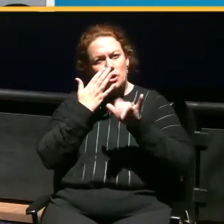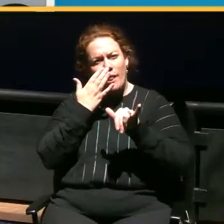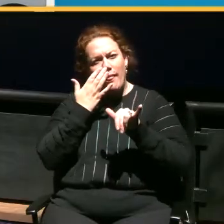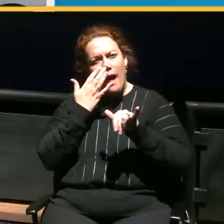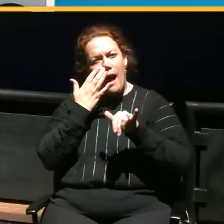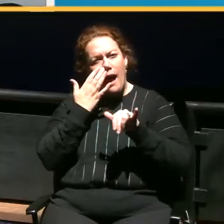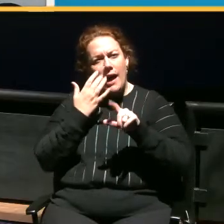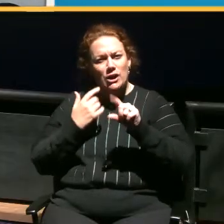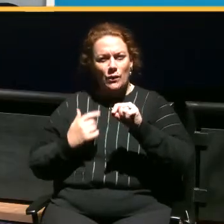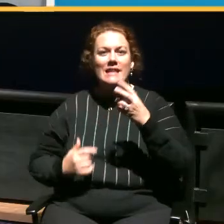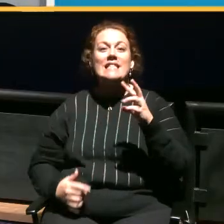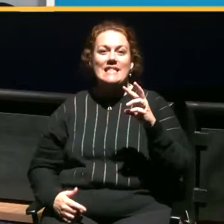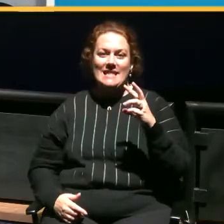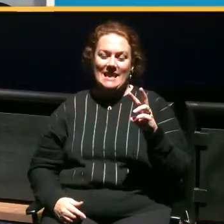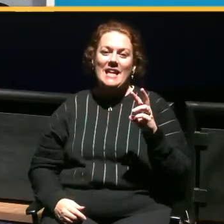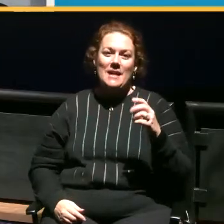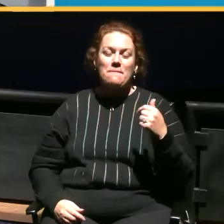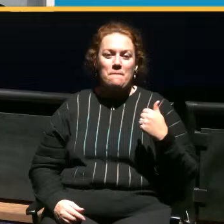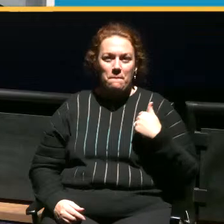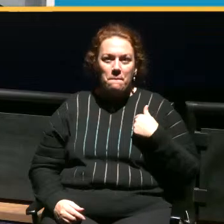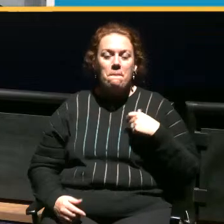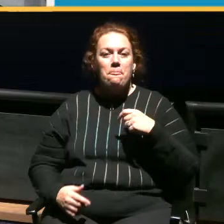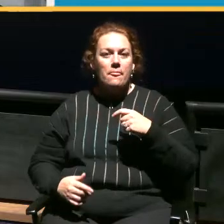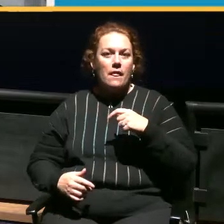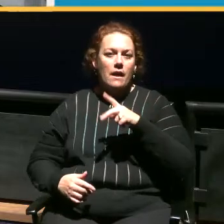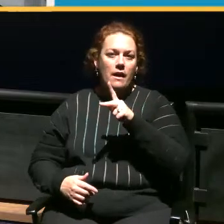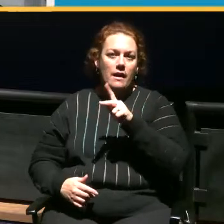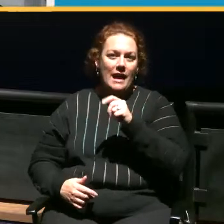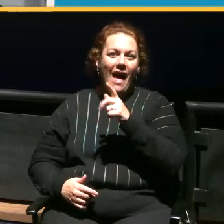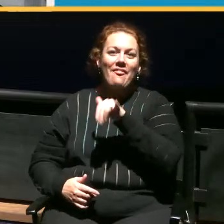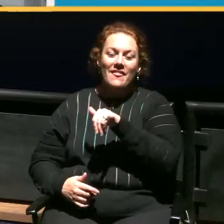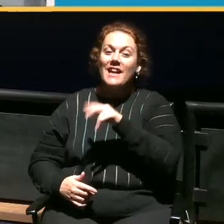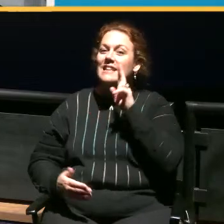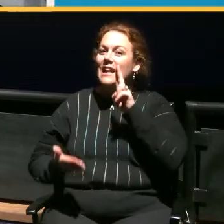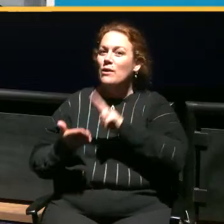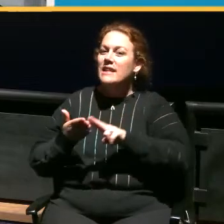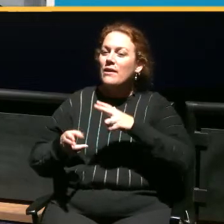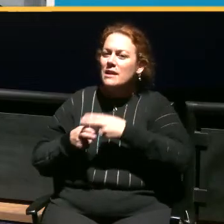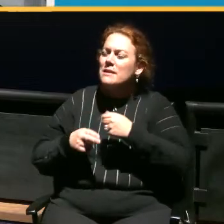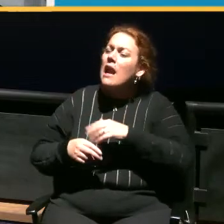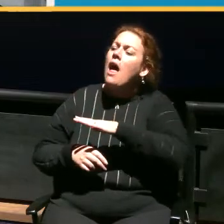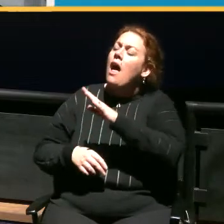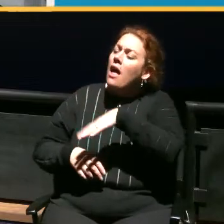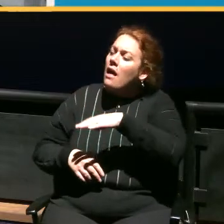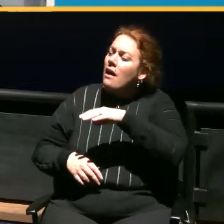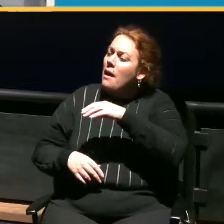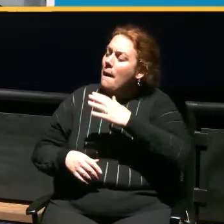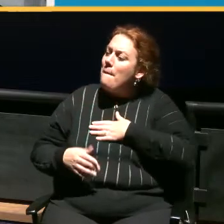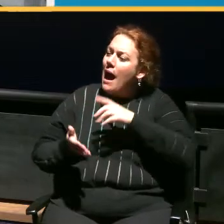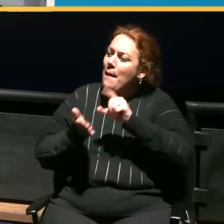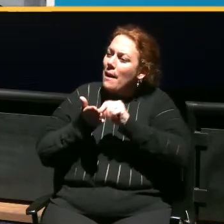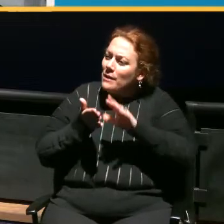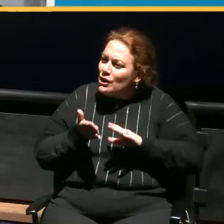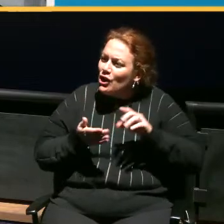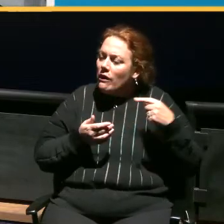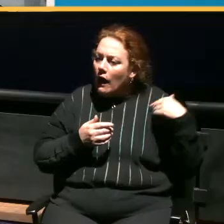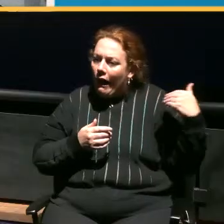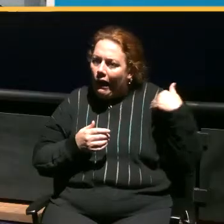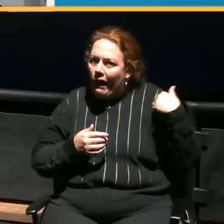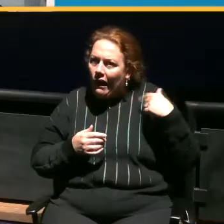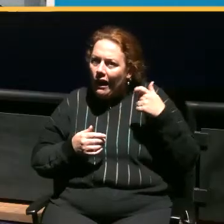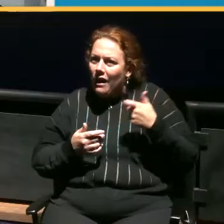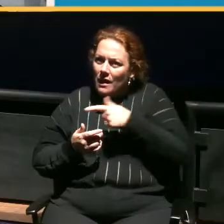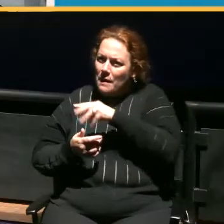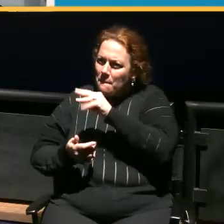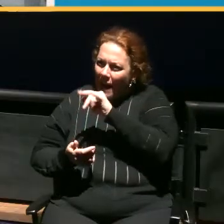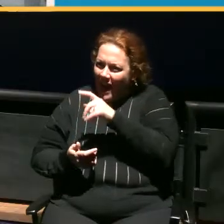so of 2016. And so I wrote it, her name was Kathy, I remember, and said, Kathy, I understand, I just, my publisher's bugging me, and I understand maybe he doesn't